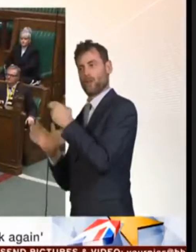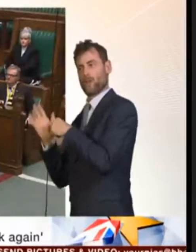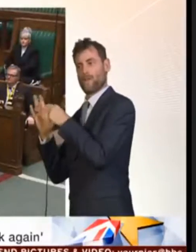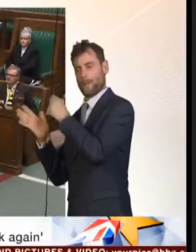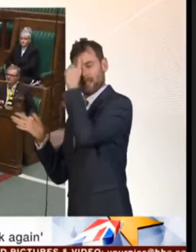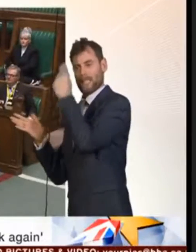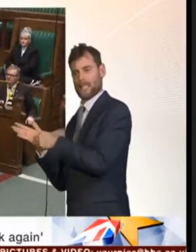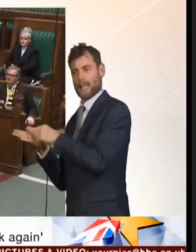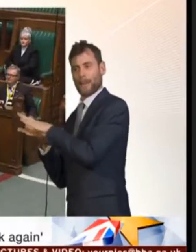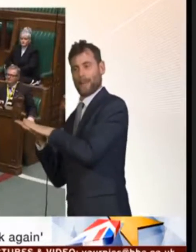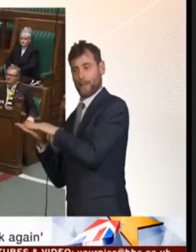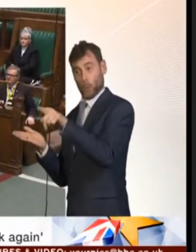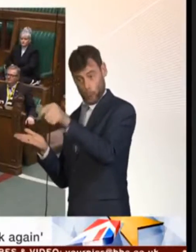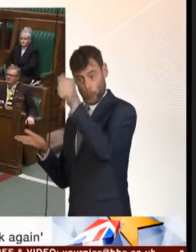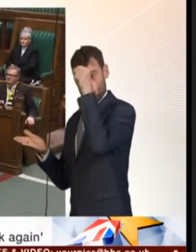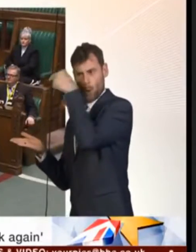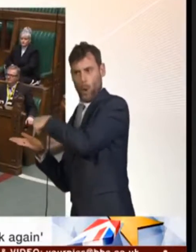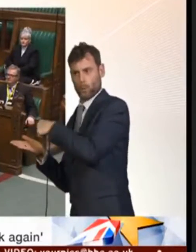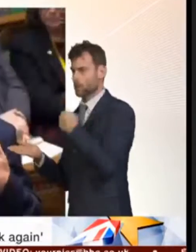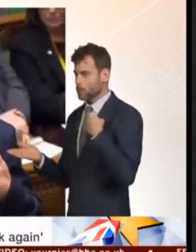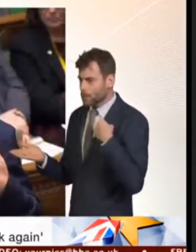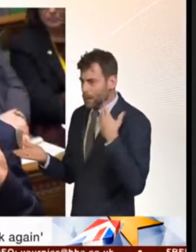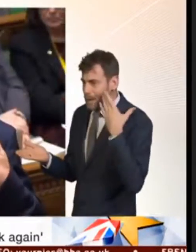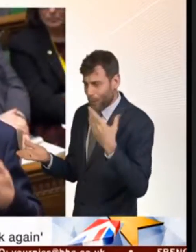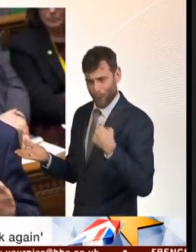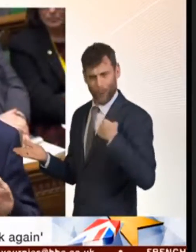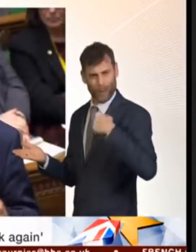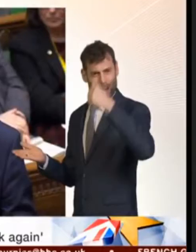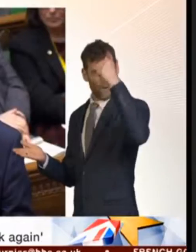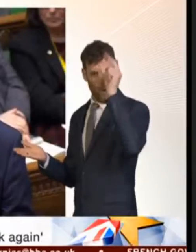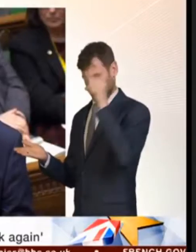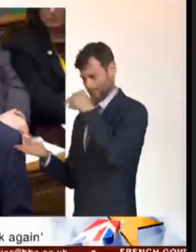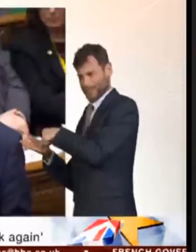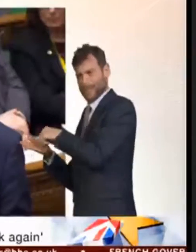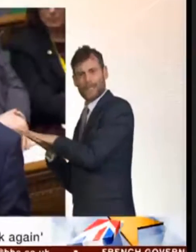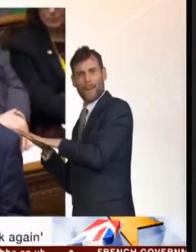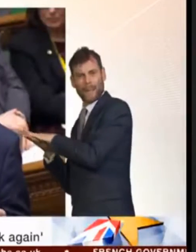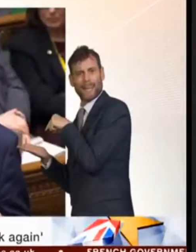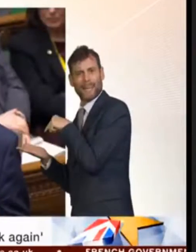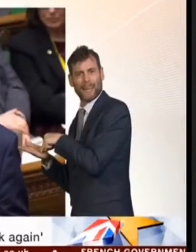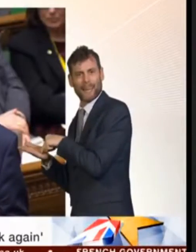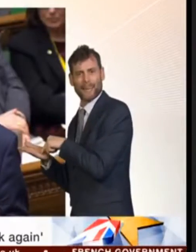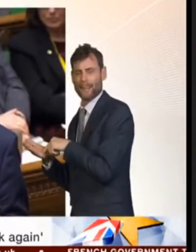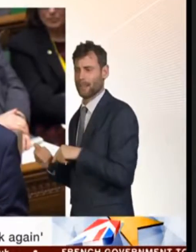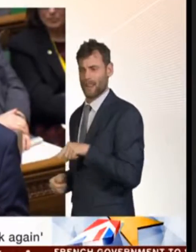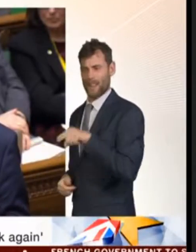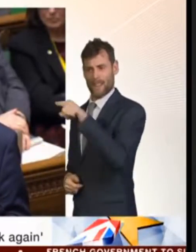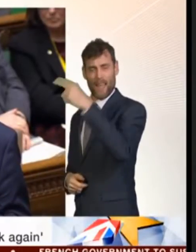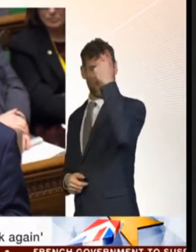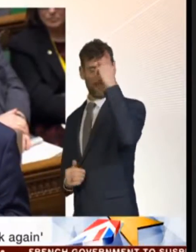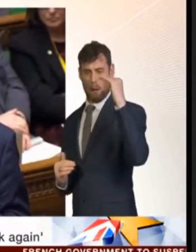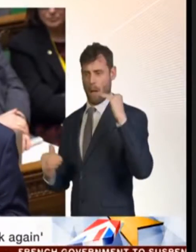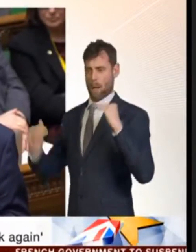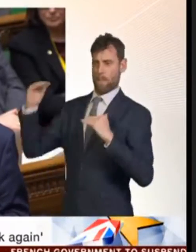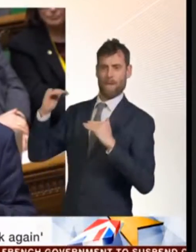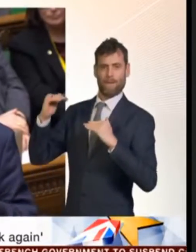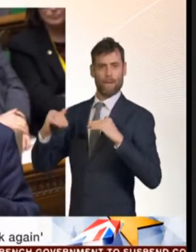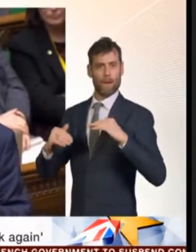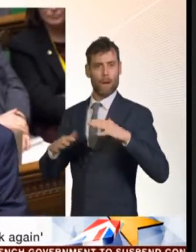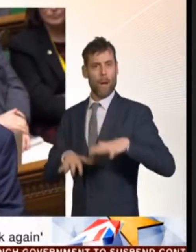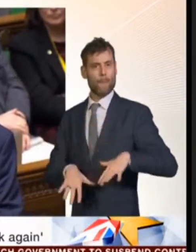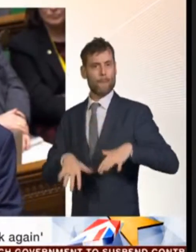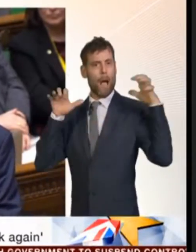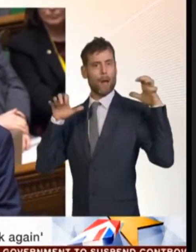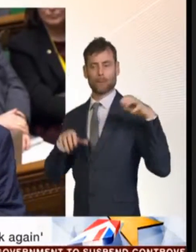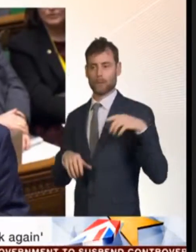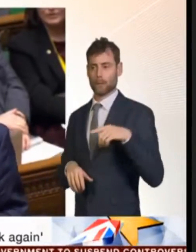that Parliament meant when we took that decision. Mr. Speaker, they are placing themselves above Parliament. They are placing